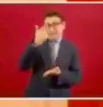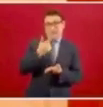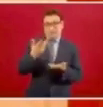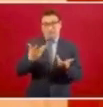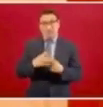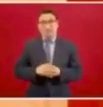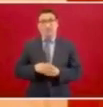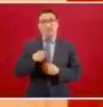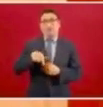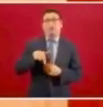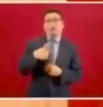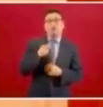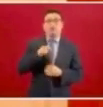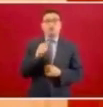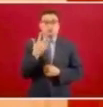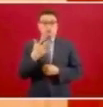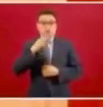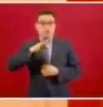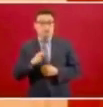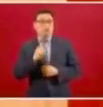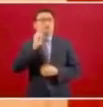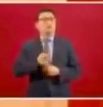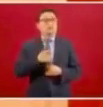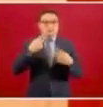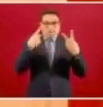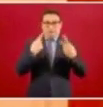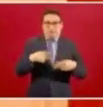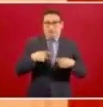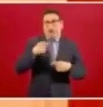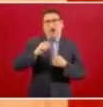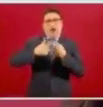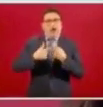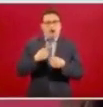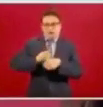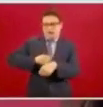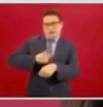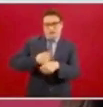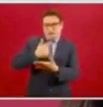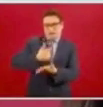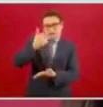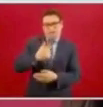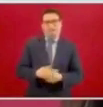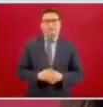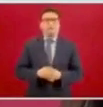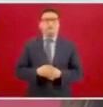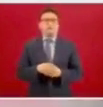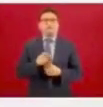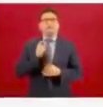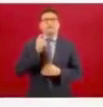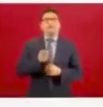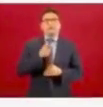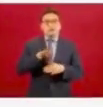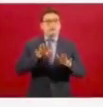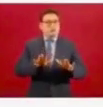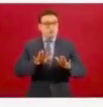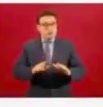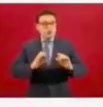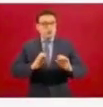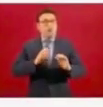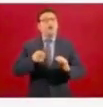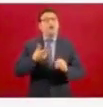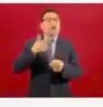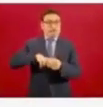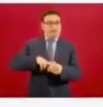This is a distribution by severity in the cases. As we can see, we